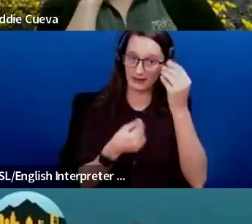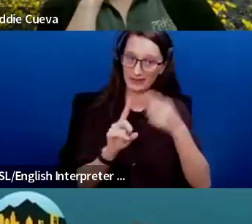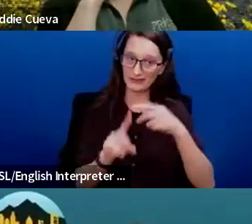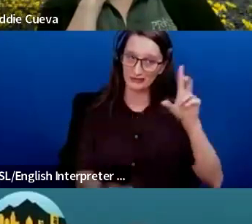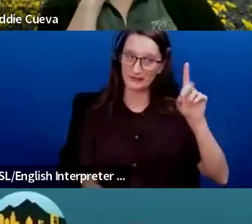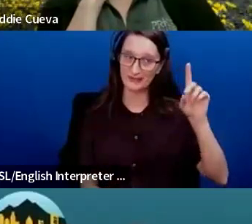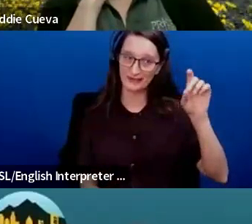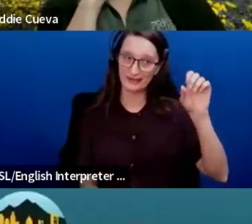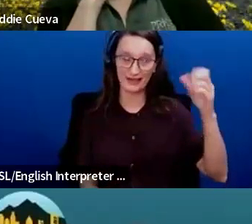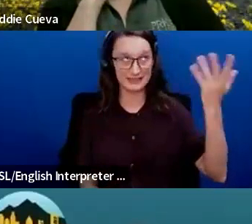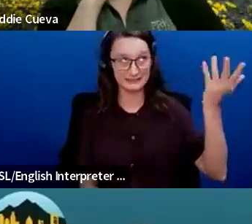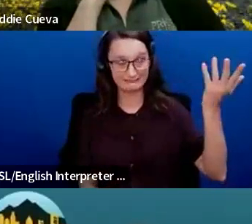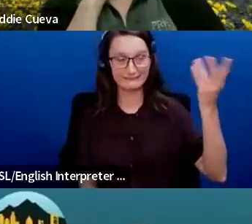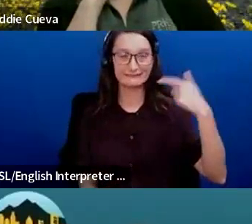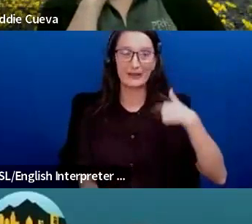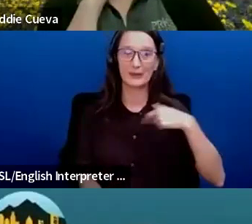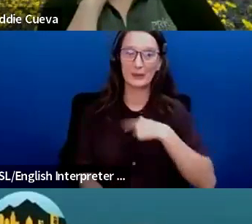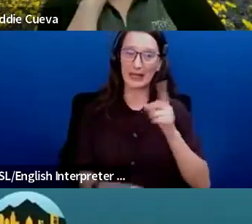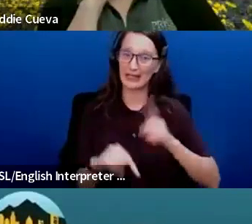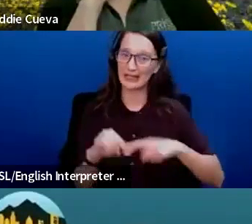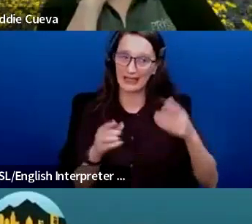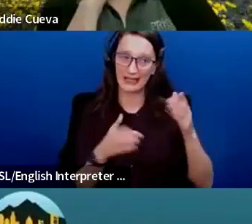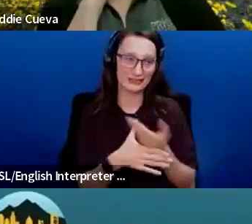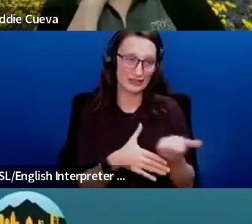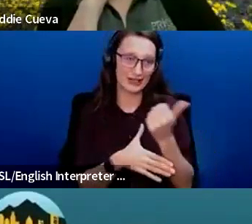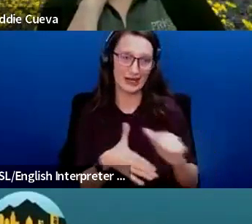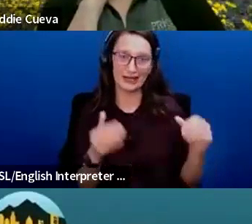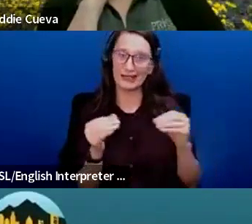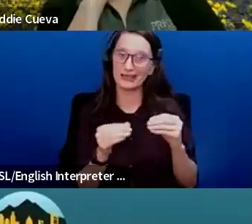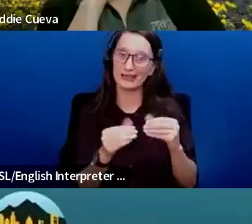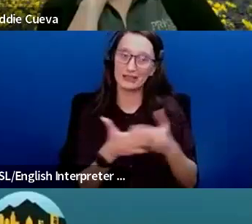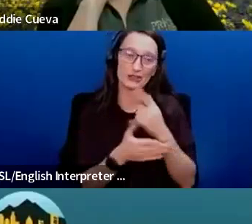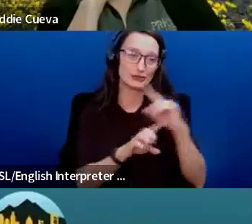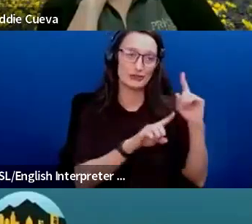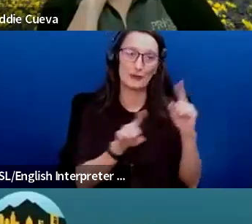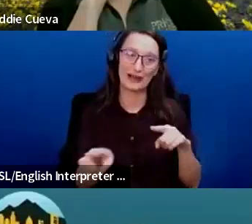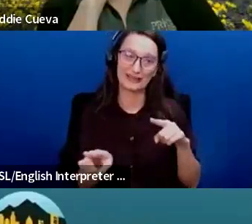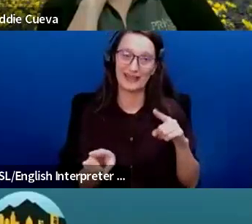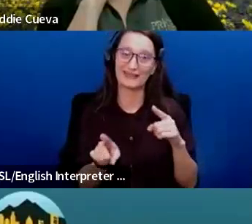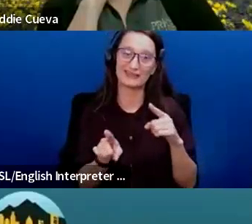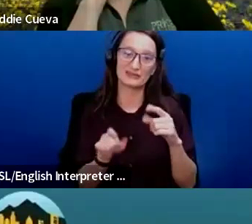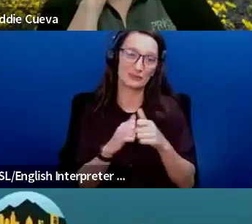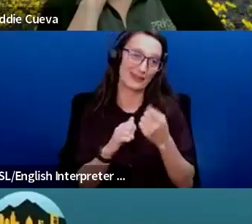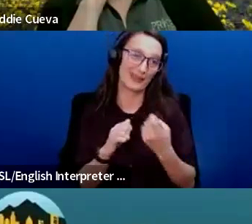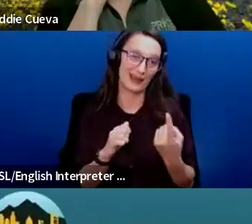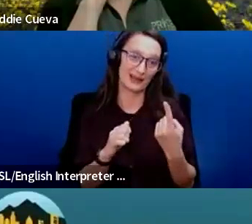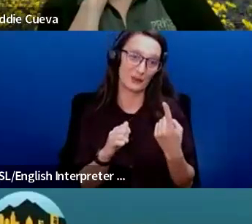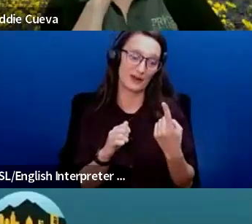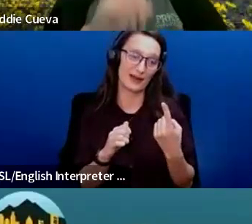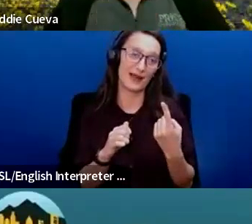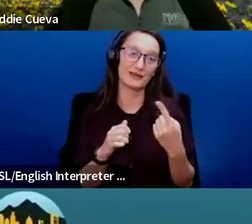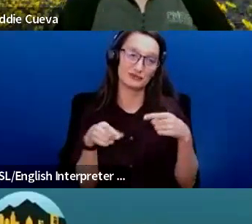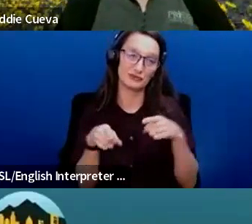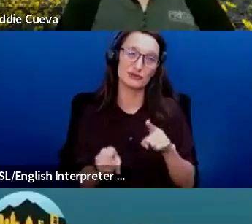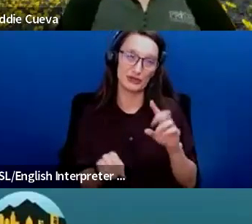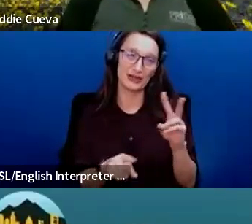we can't share any new directives with anyone at vendor forums at this time.